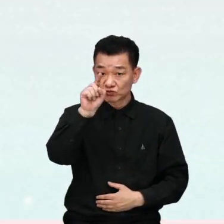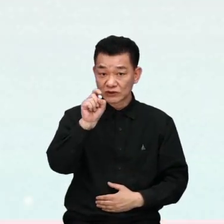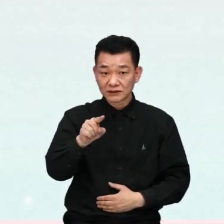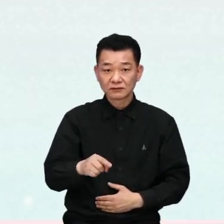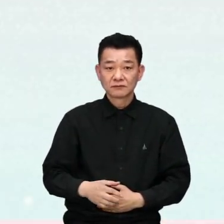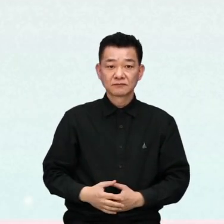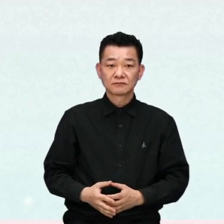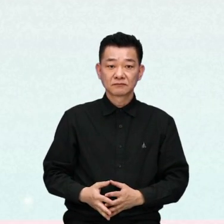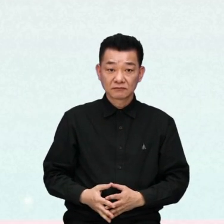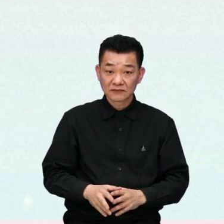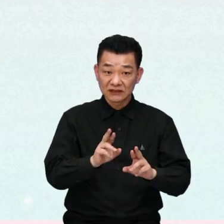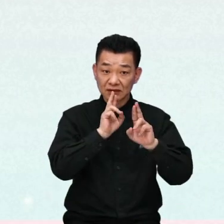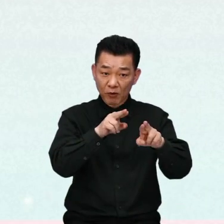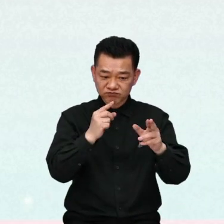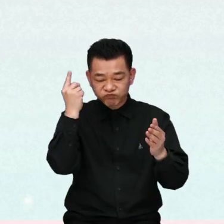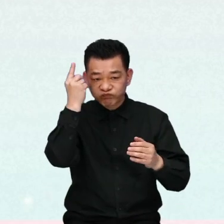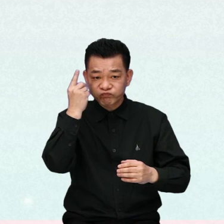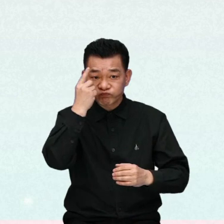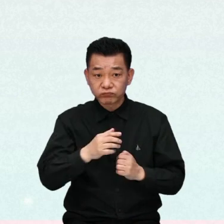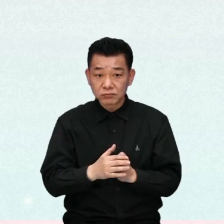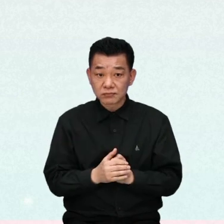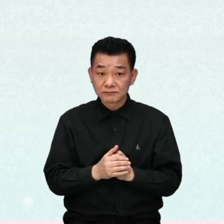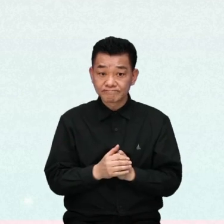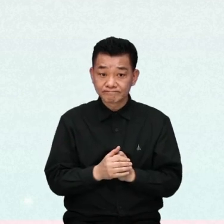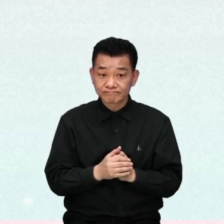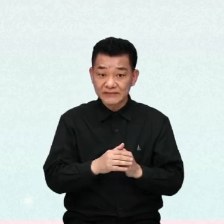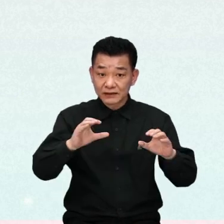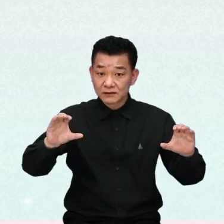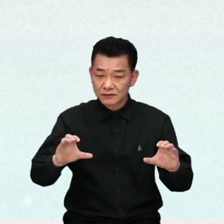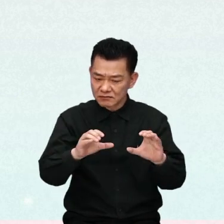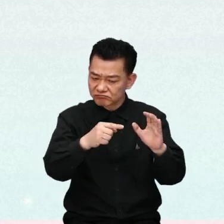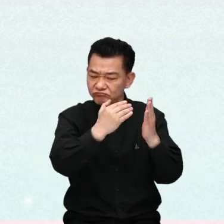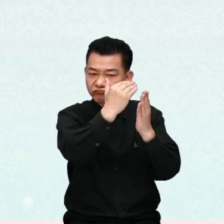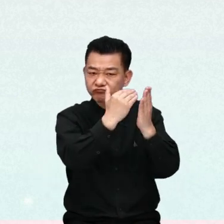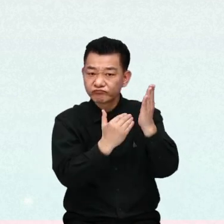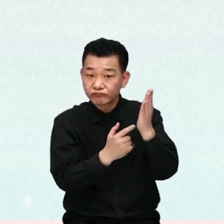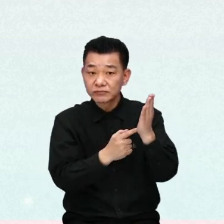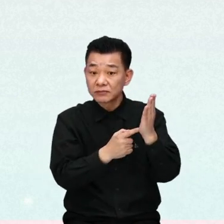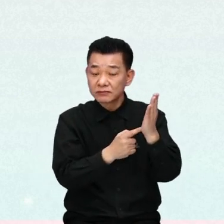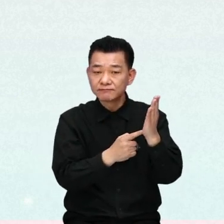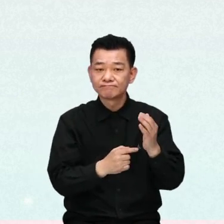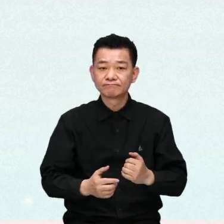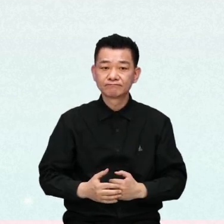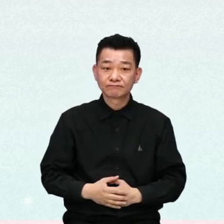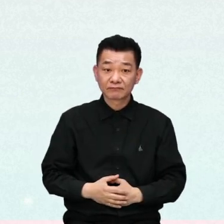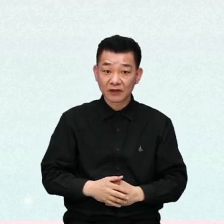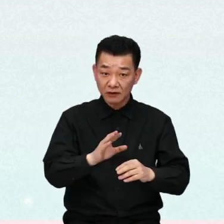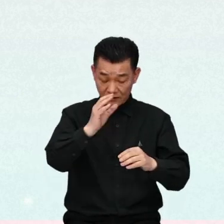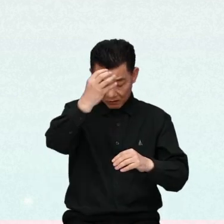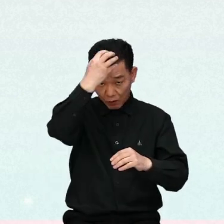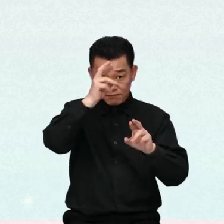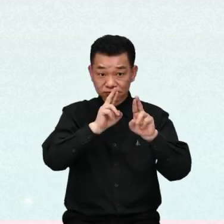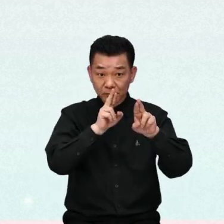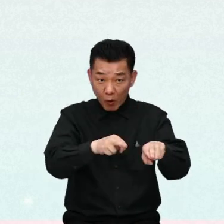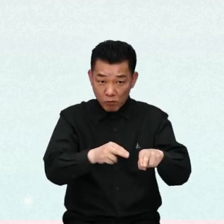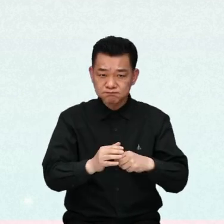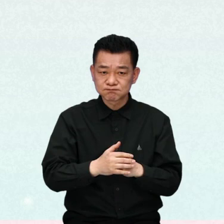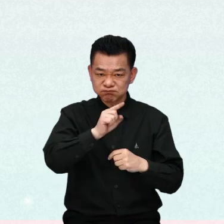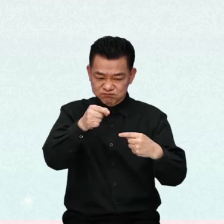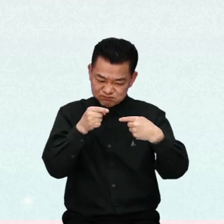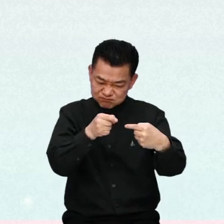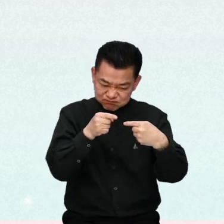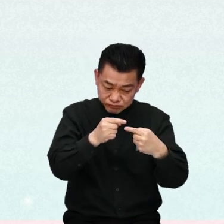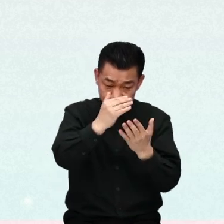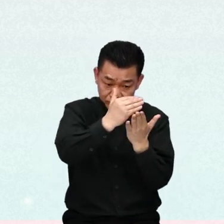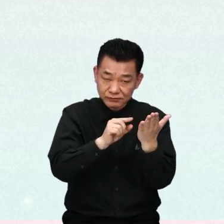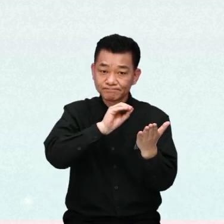Shall we solve a quiz? The process of consideration of report follows the following order: submitting reports by states